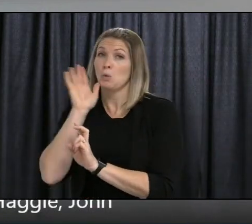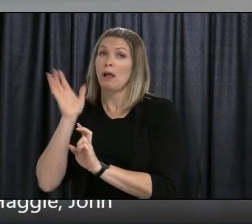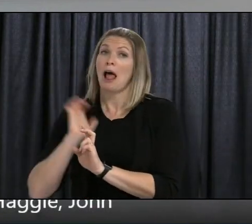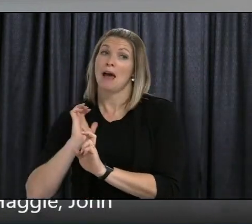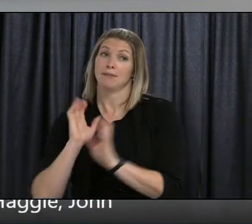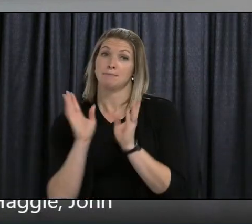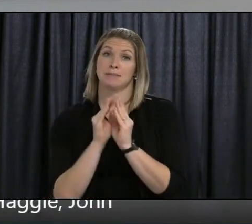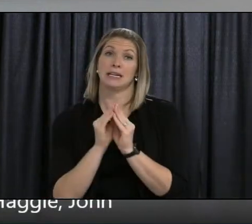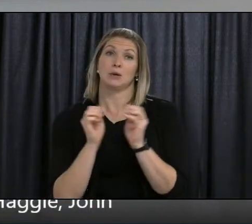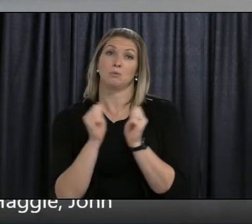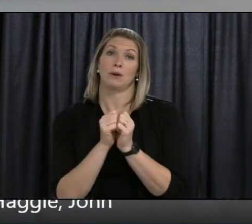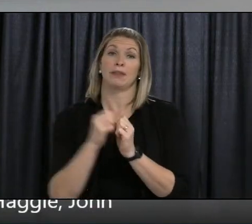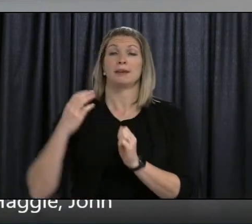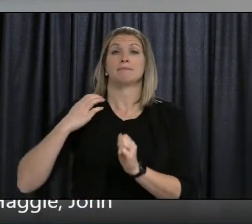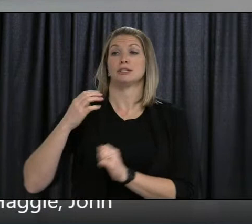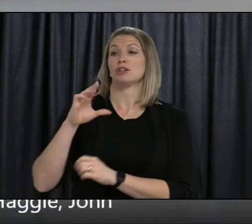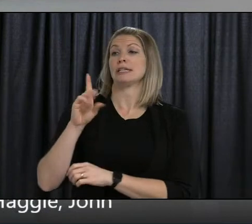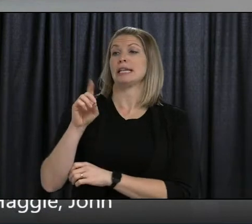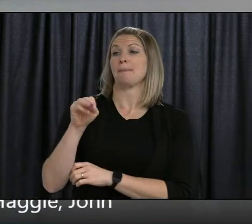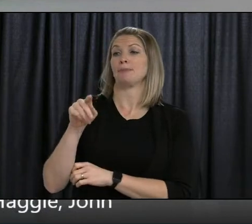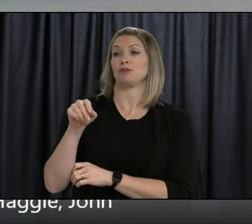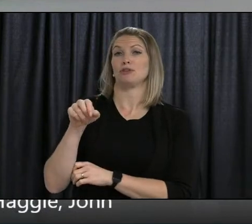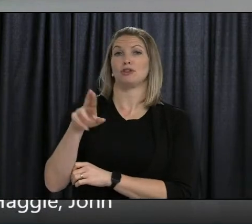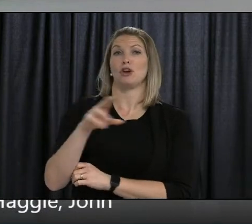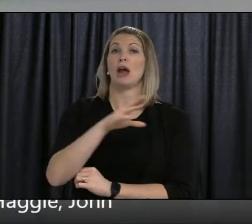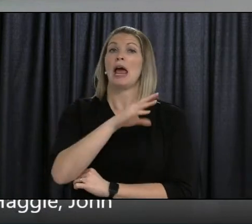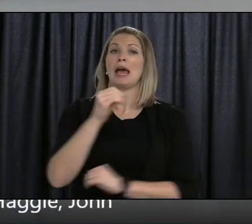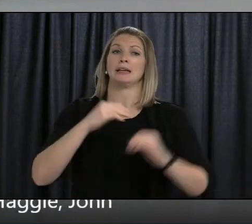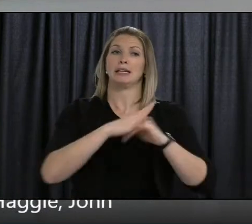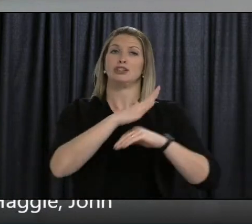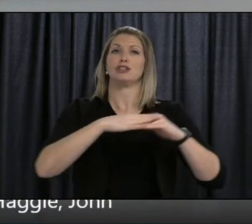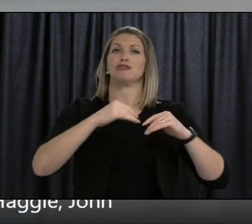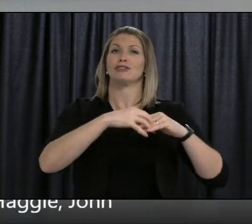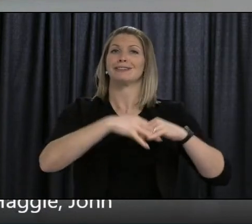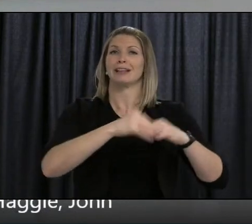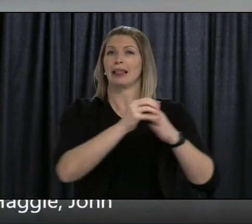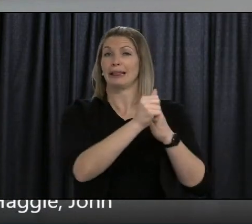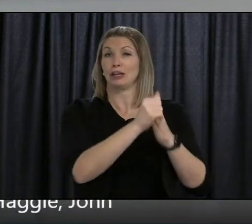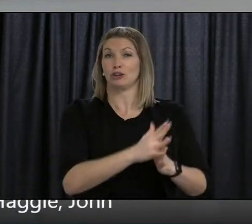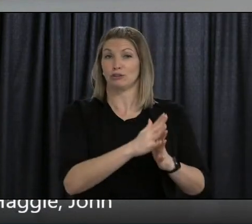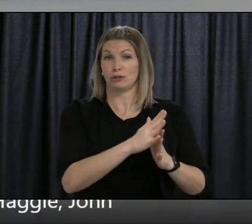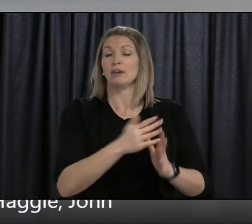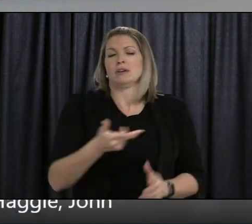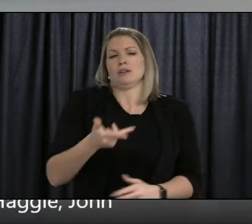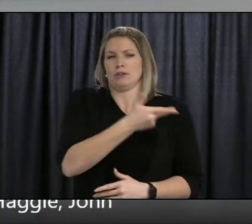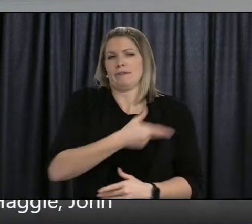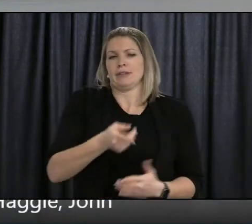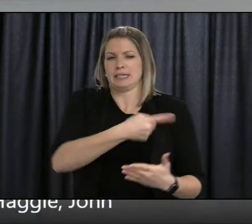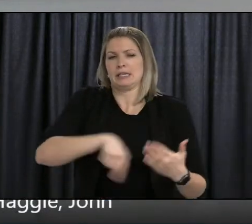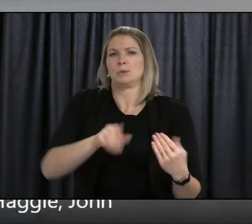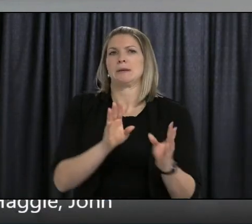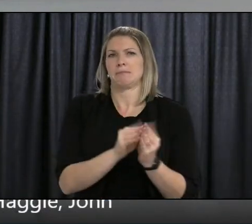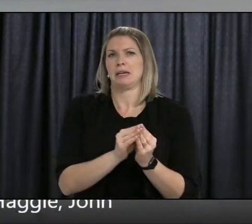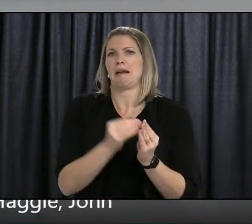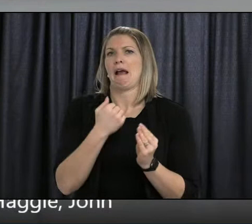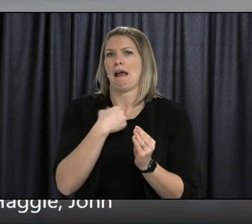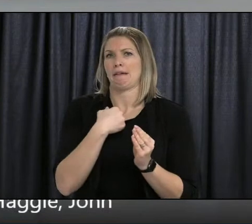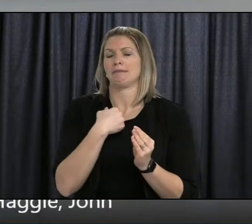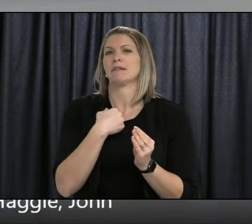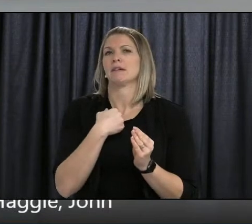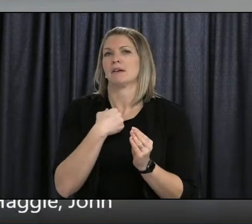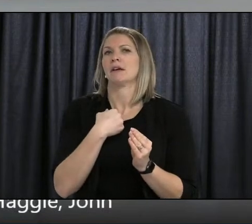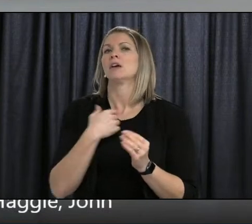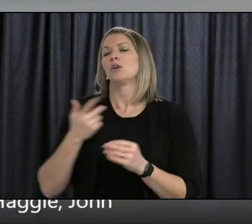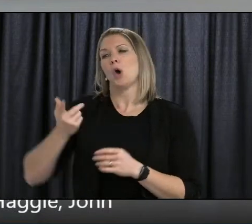Dempster early next week to discuss those still further. From an operational point of view, certainly the arrival of the